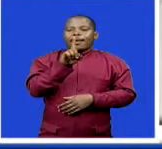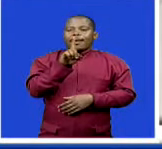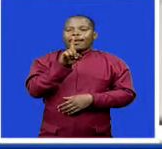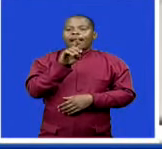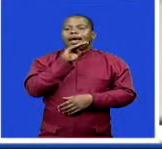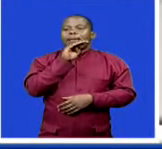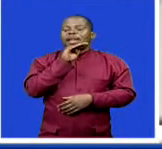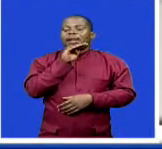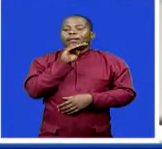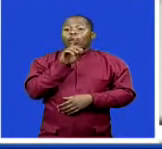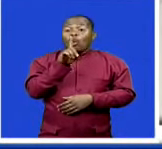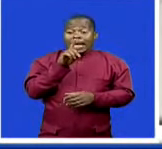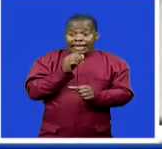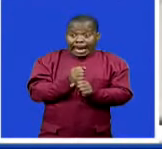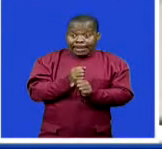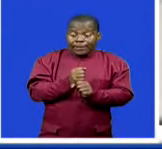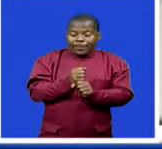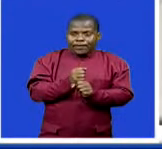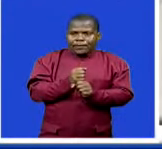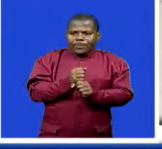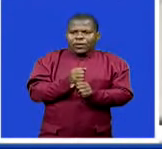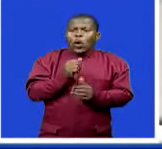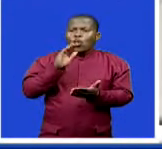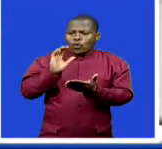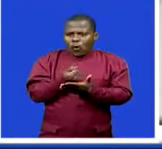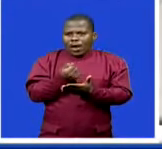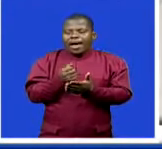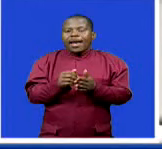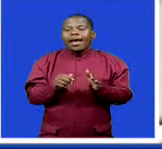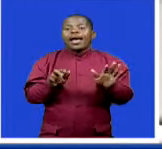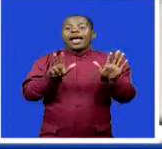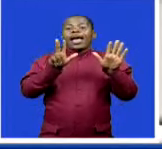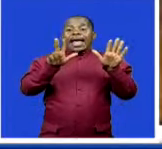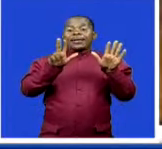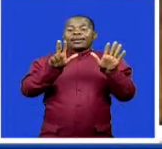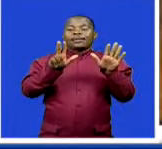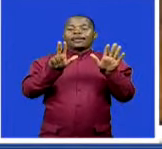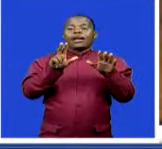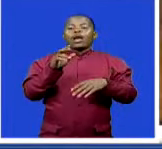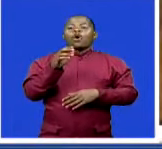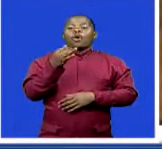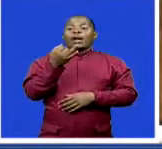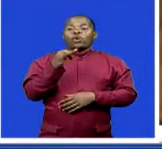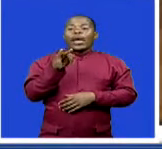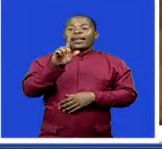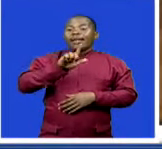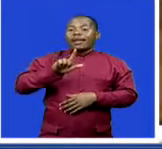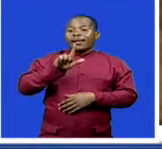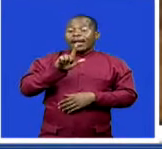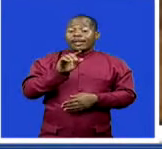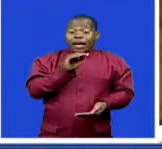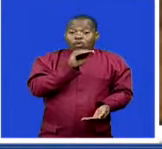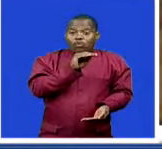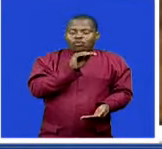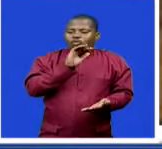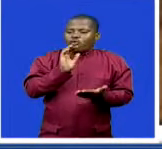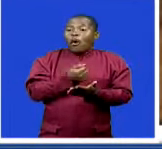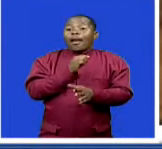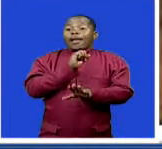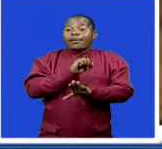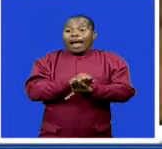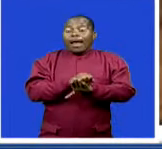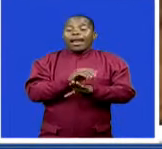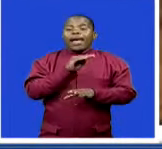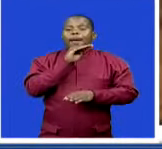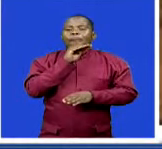For just that day, the quota uthola 822. So logo ke kwenda